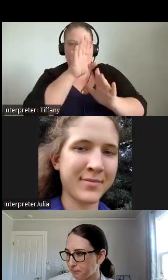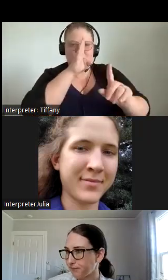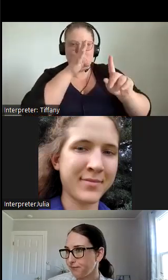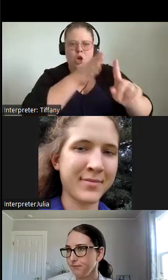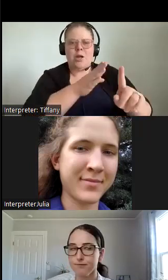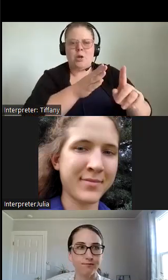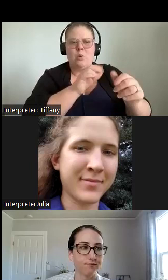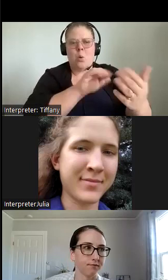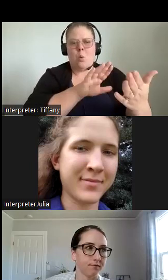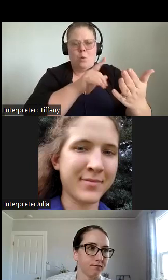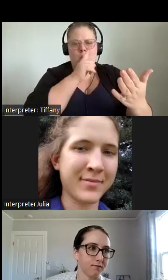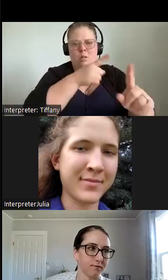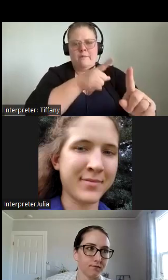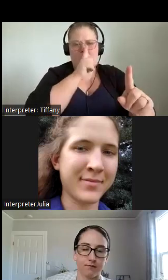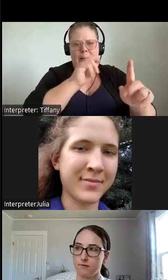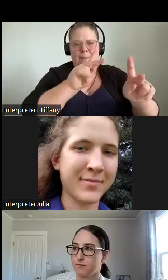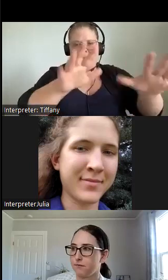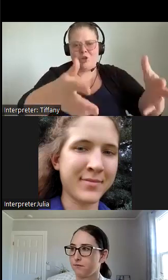time.